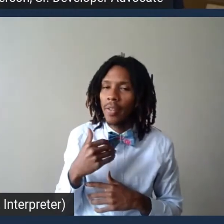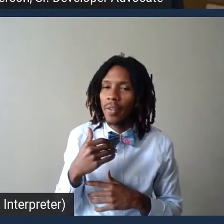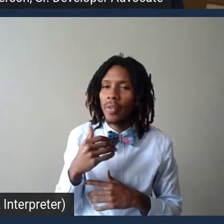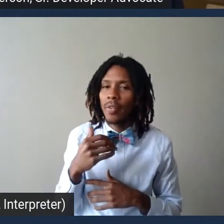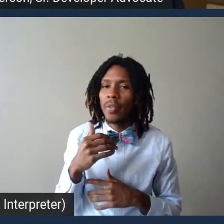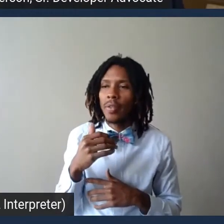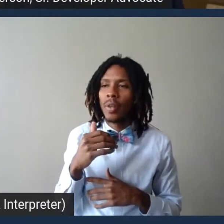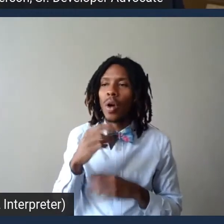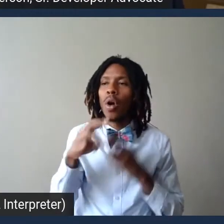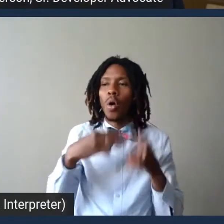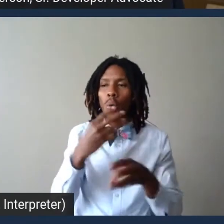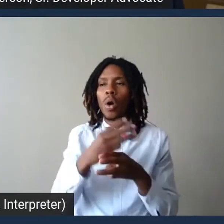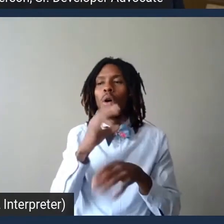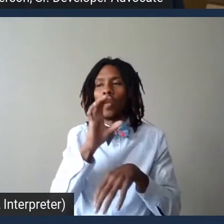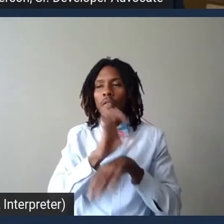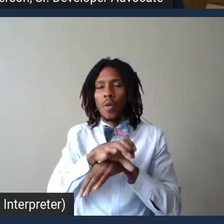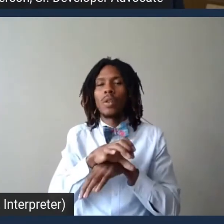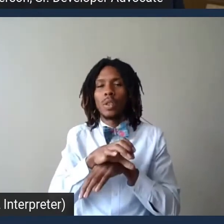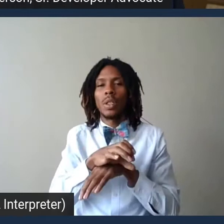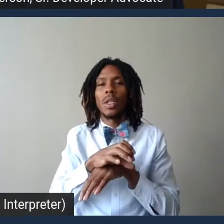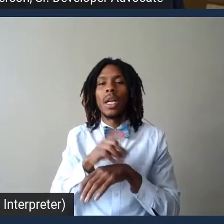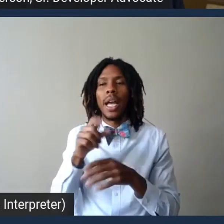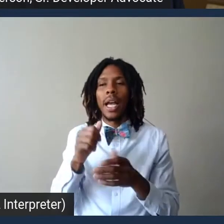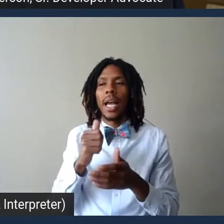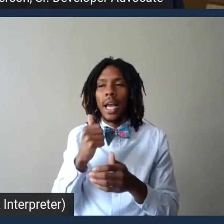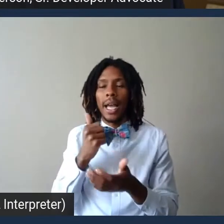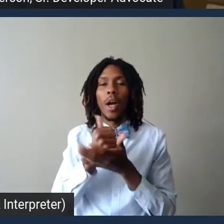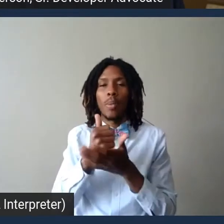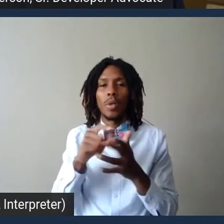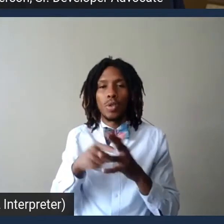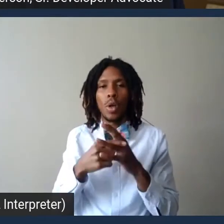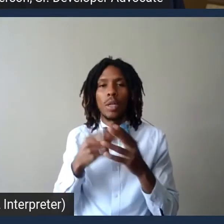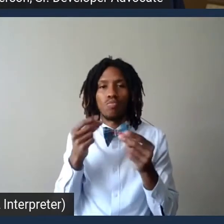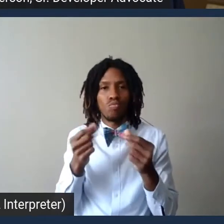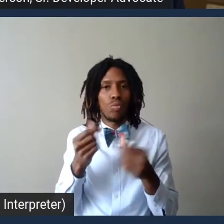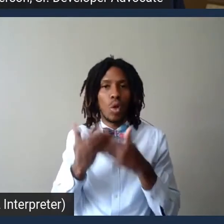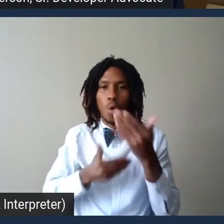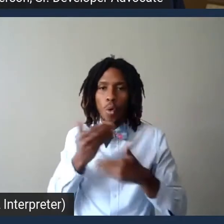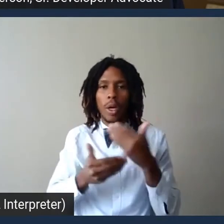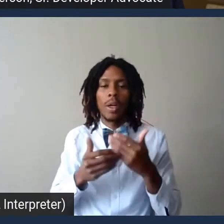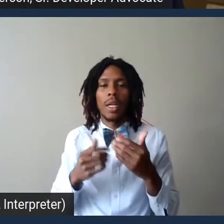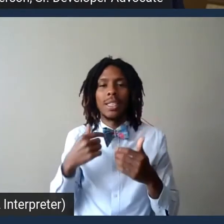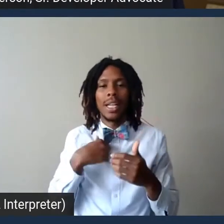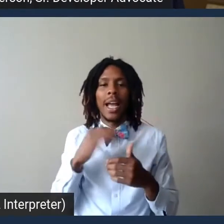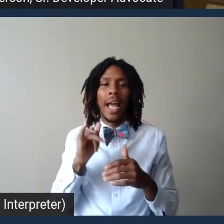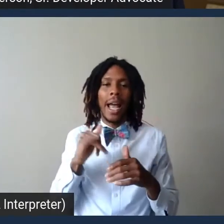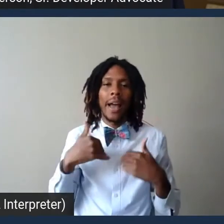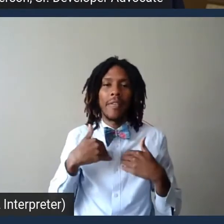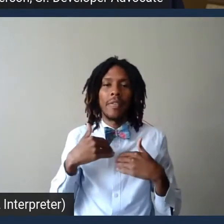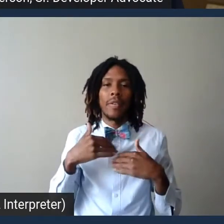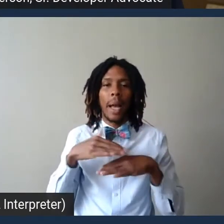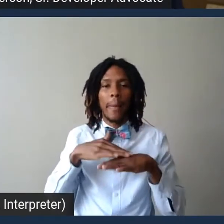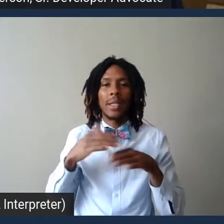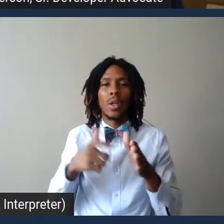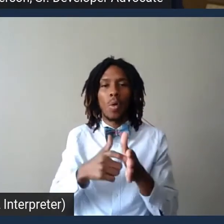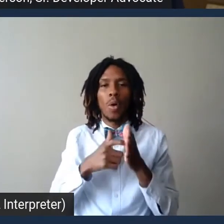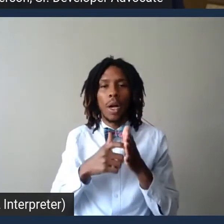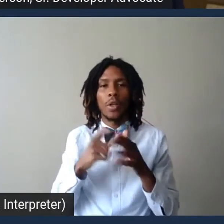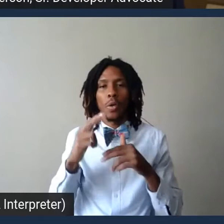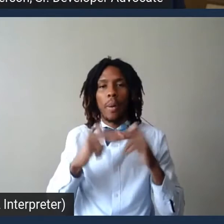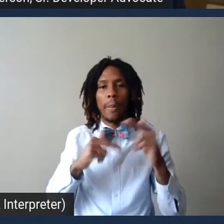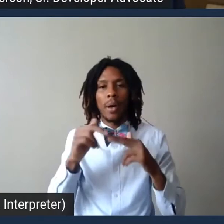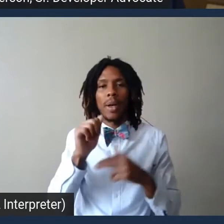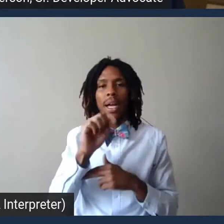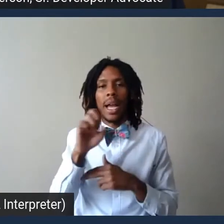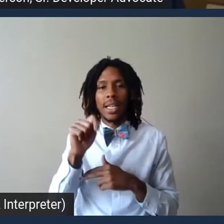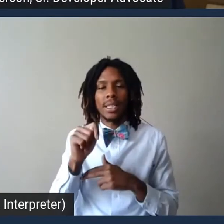while simulation helps you get started quicker, there is still a base requirement that you build the assets for simulation. How the